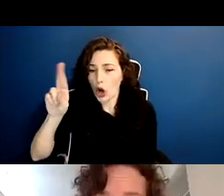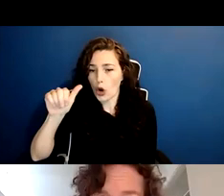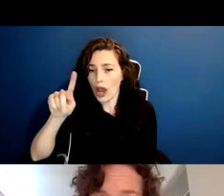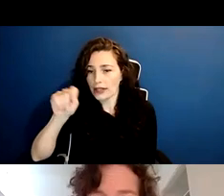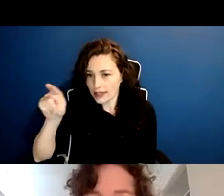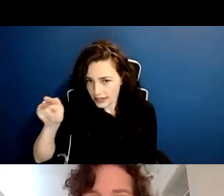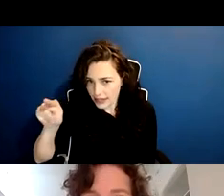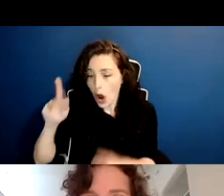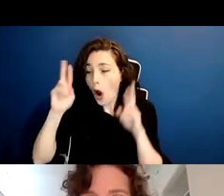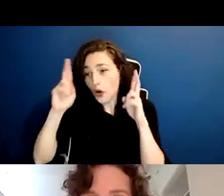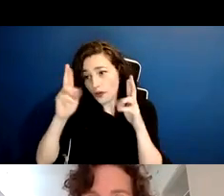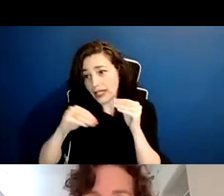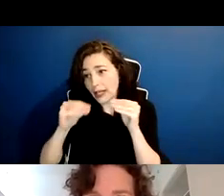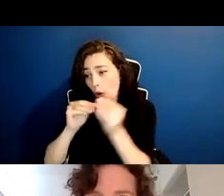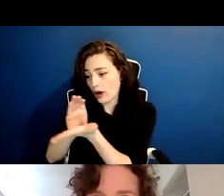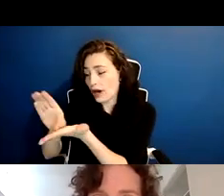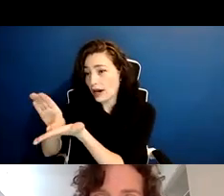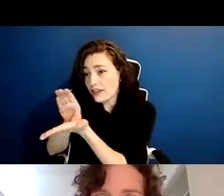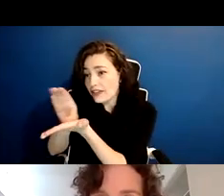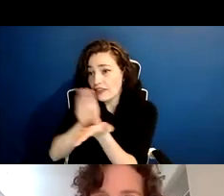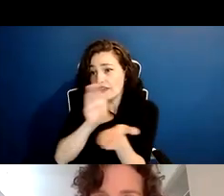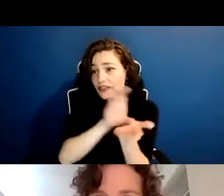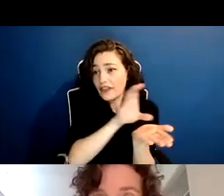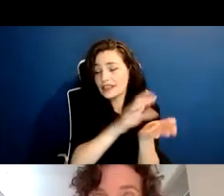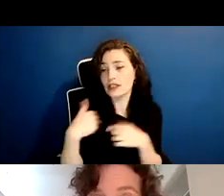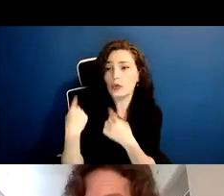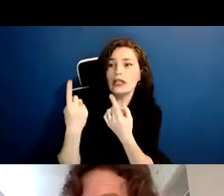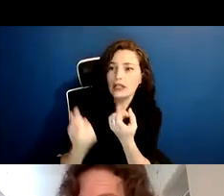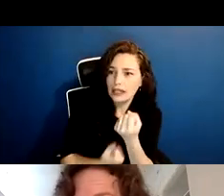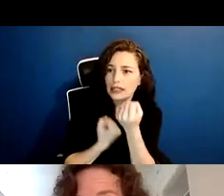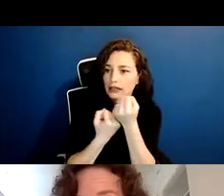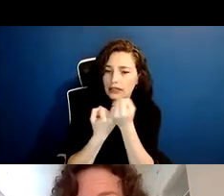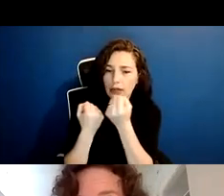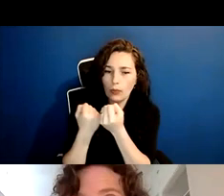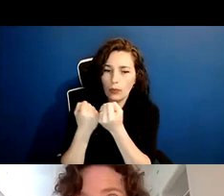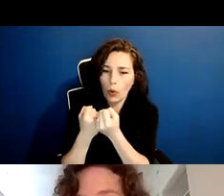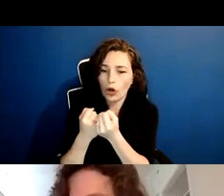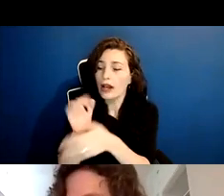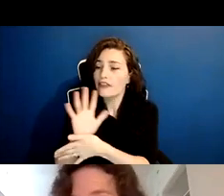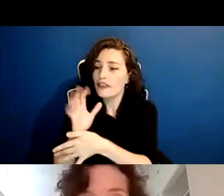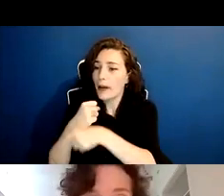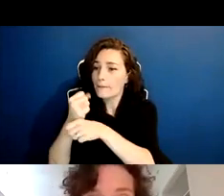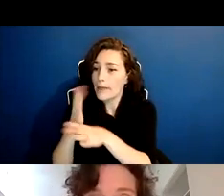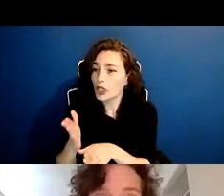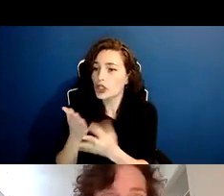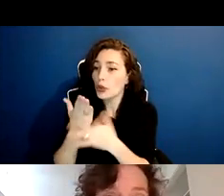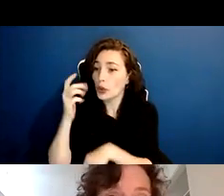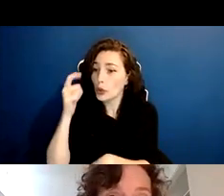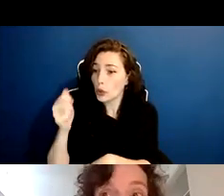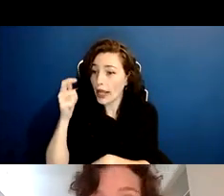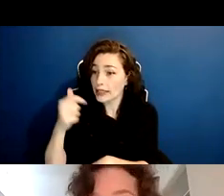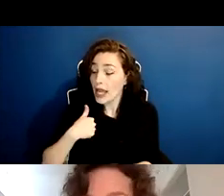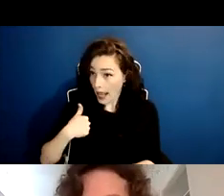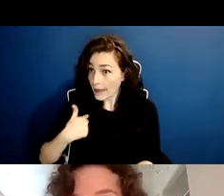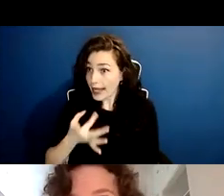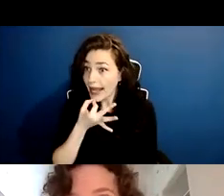come as we continue to support filmmakers through grants. So does that make me an expert?